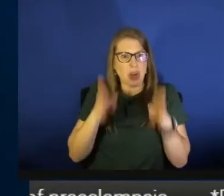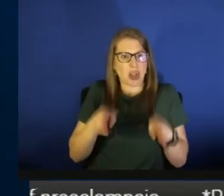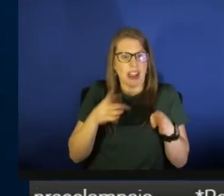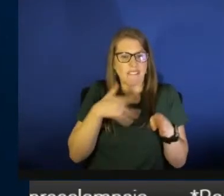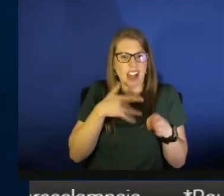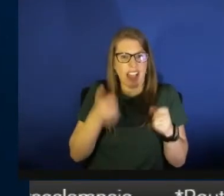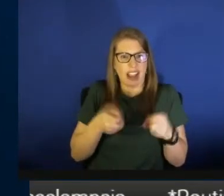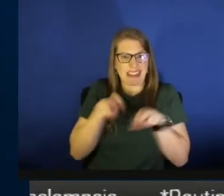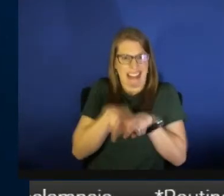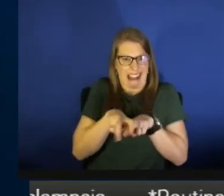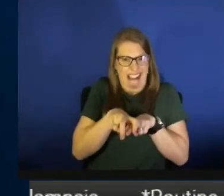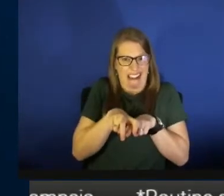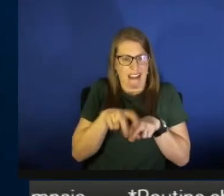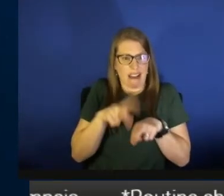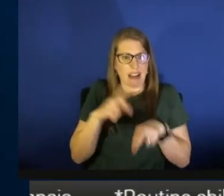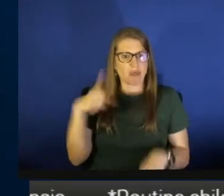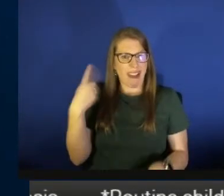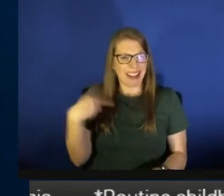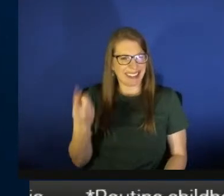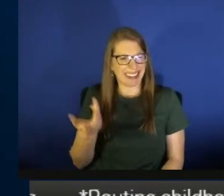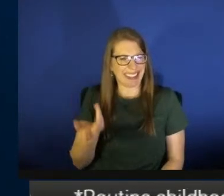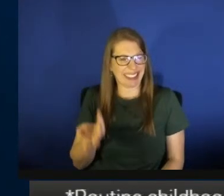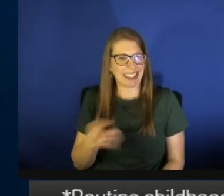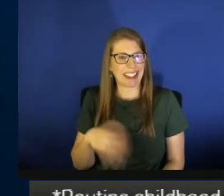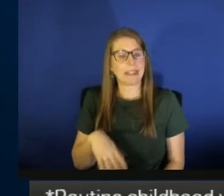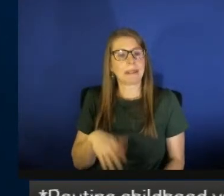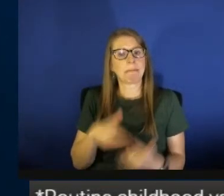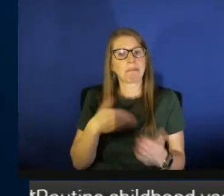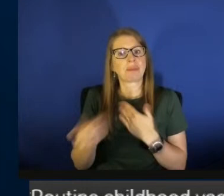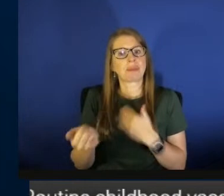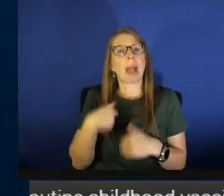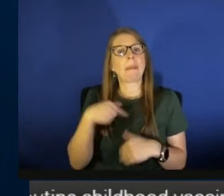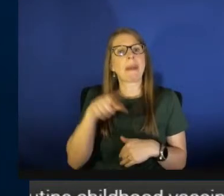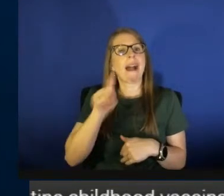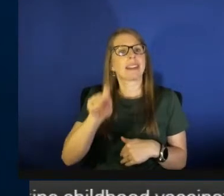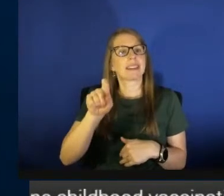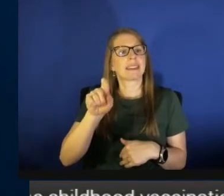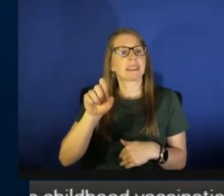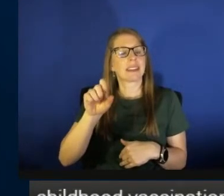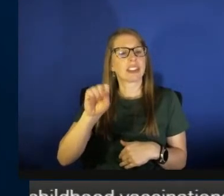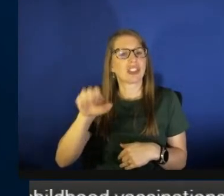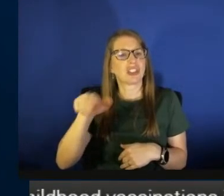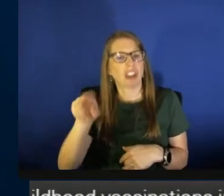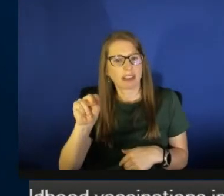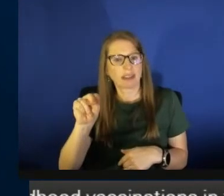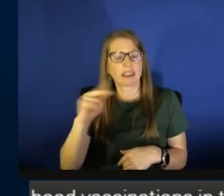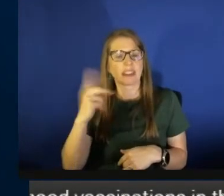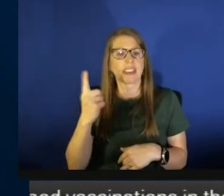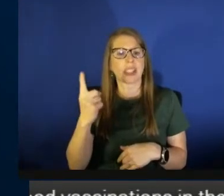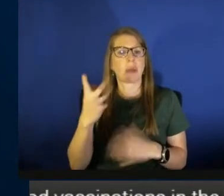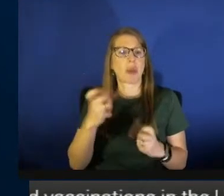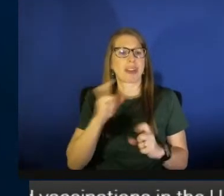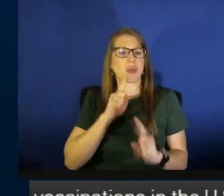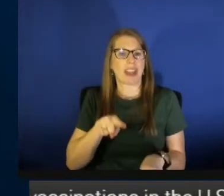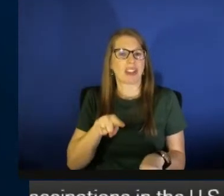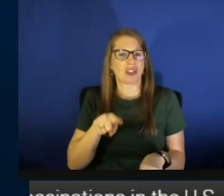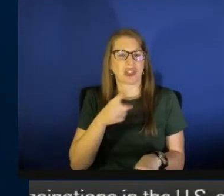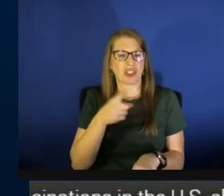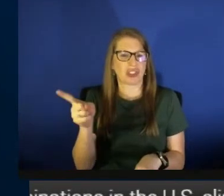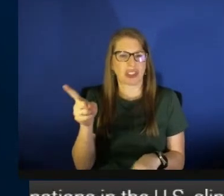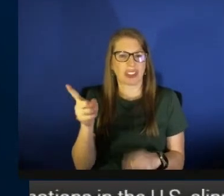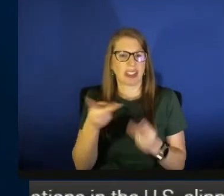It's crazy. I'm going to ask you this, Sean, and then if someone on our panel virtually wants to answer this, I think it's just an interesting